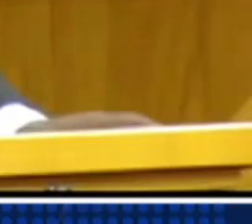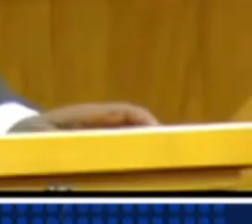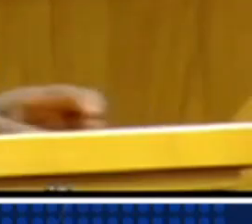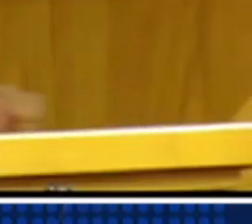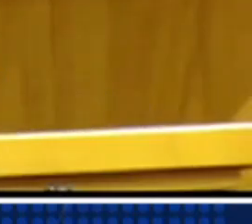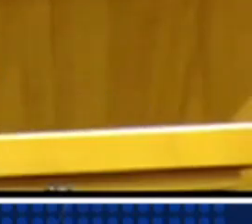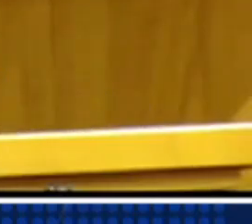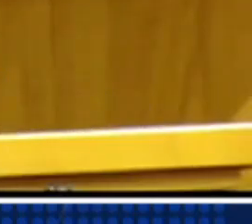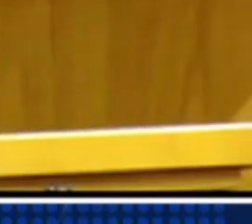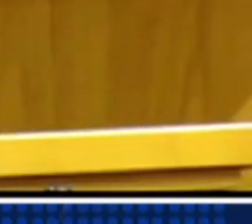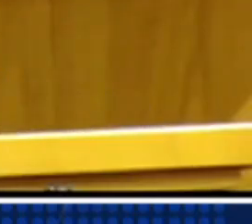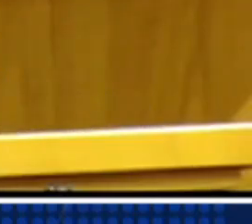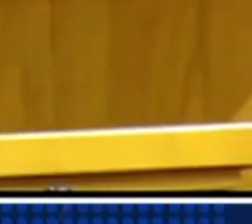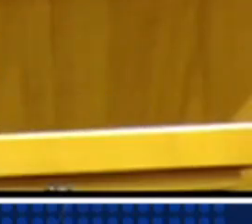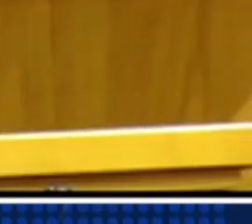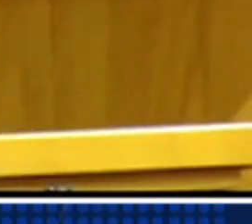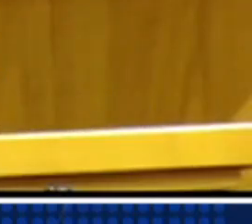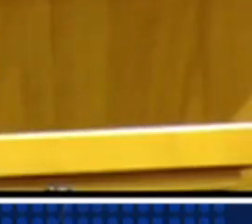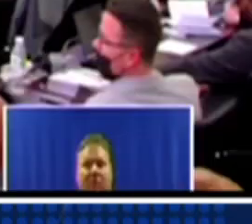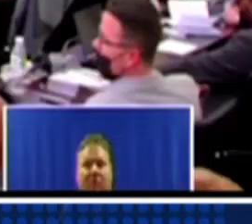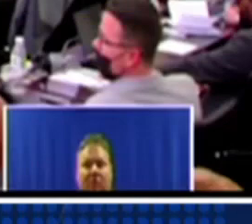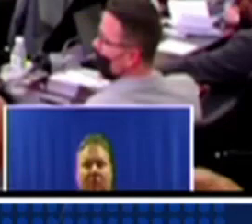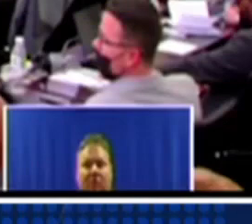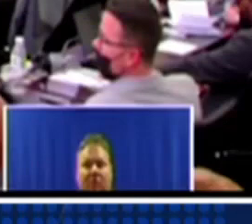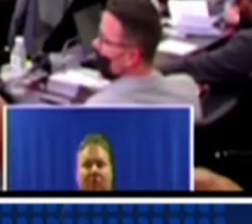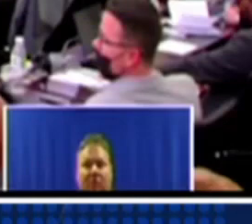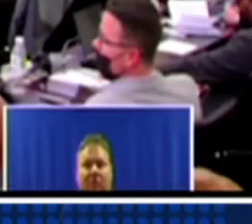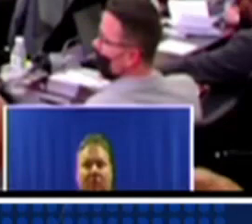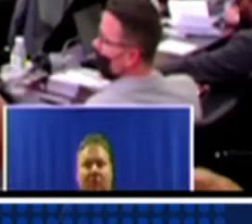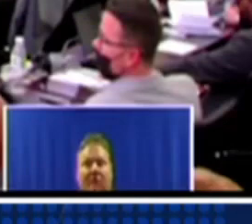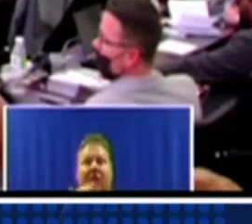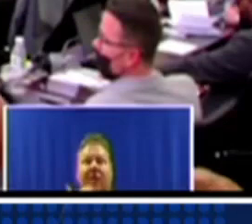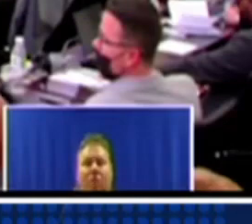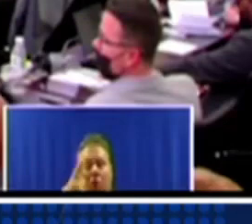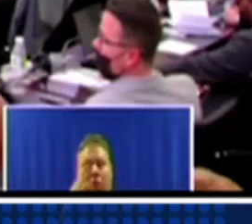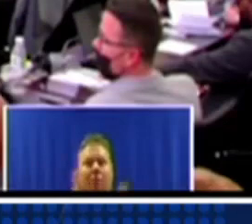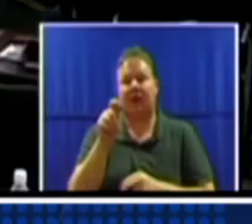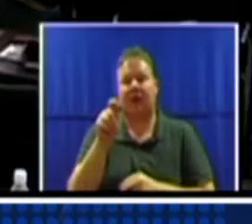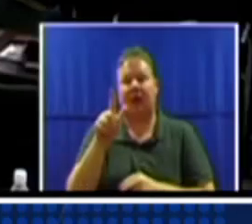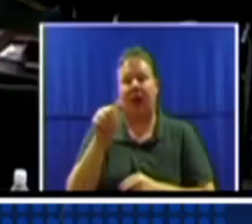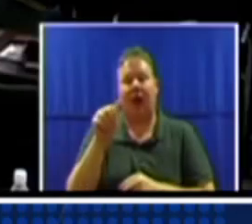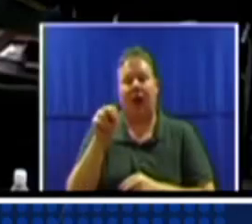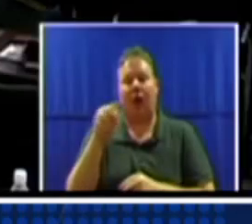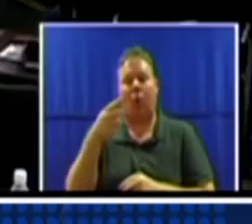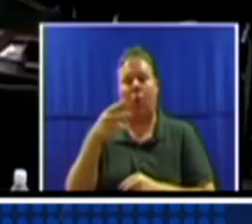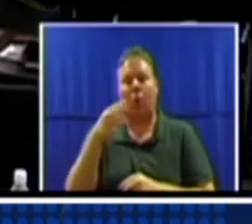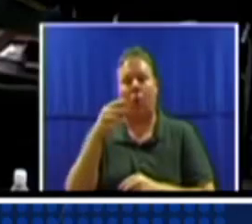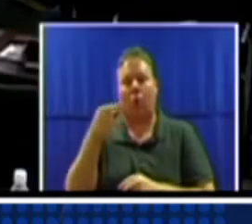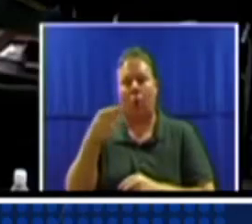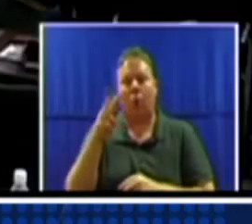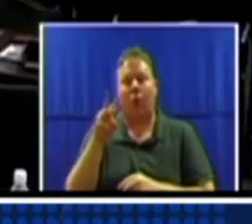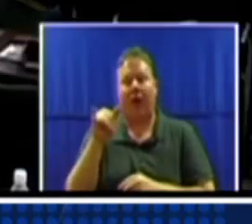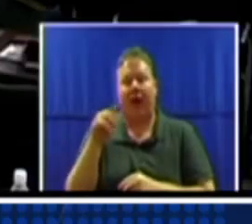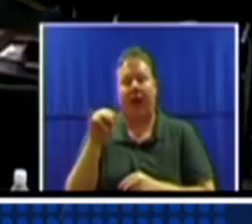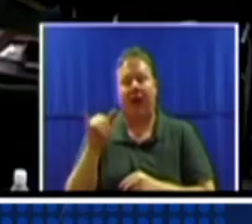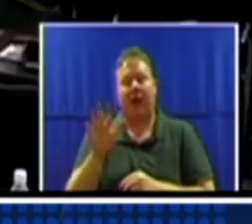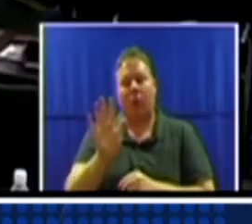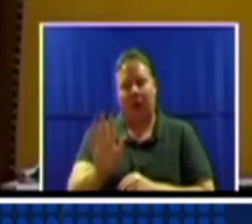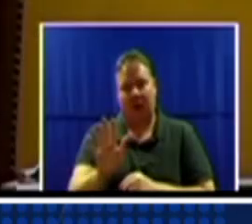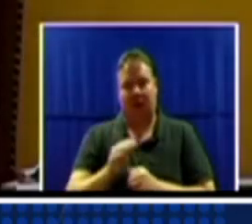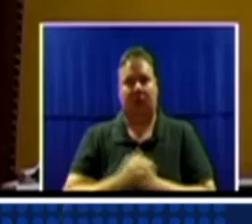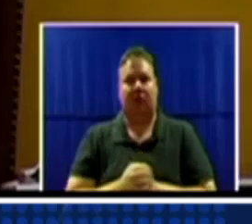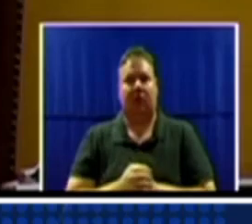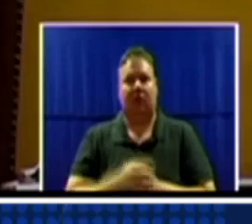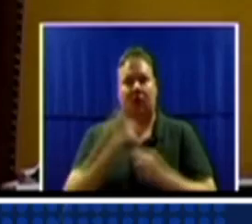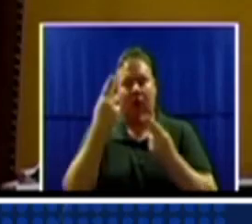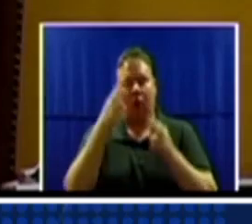narrative, that there is a criminal investigations going on, and that opposition parties and South